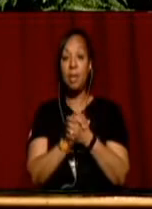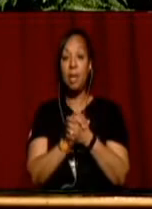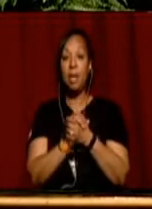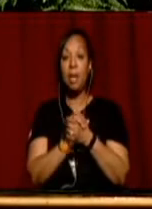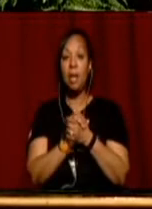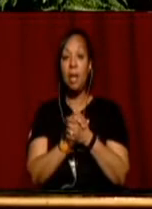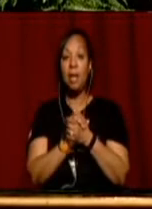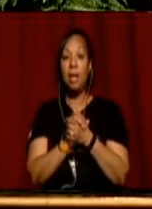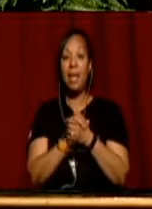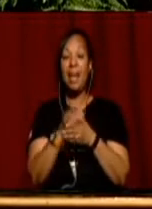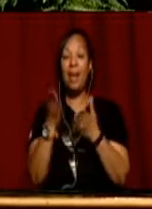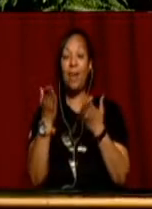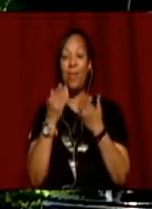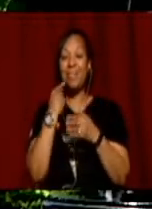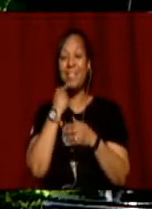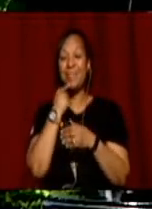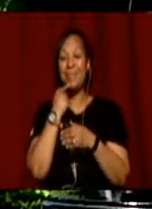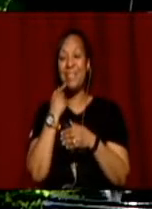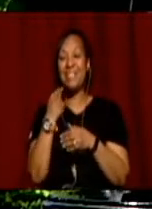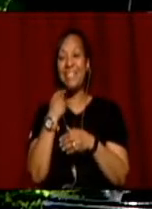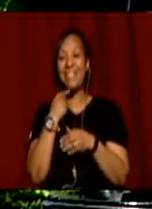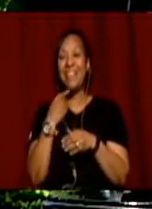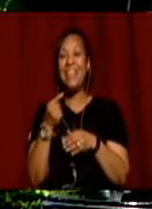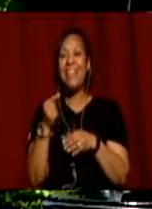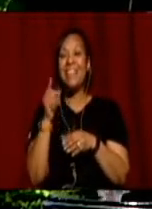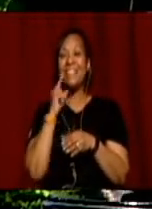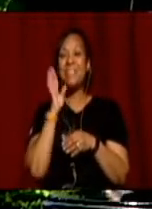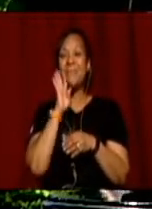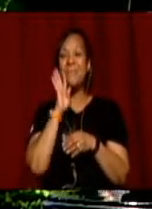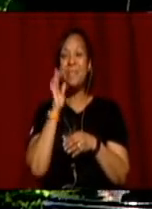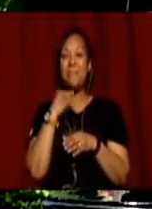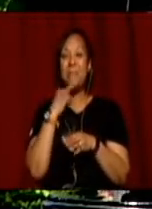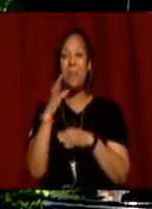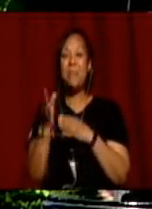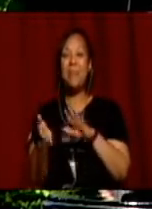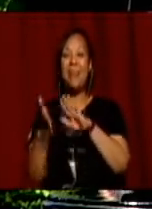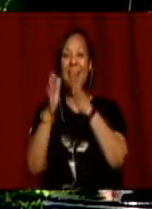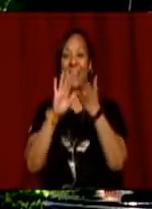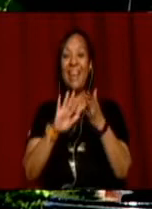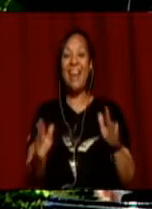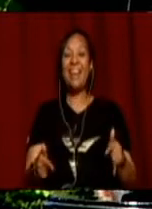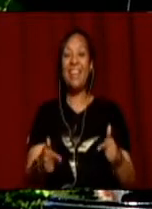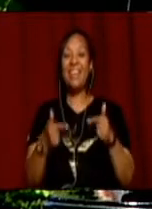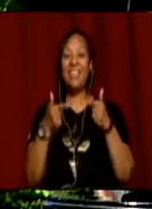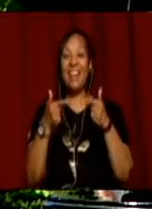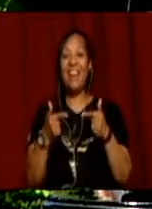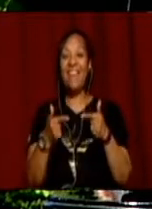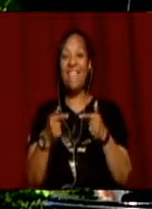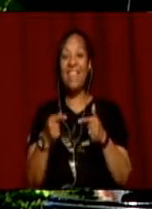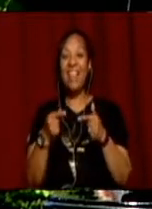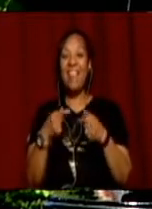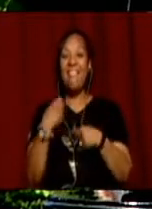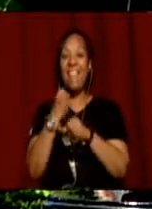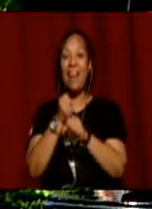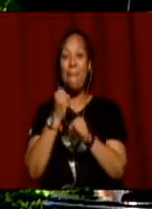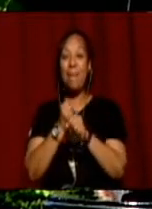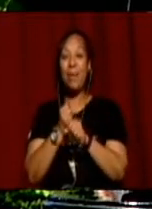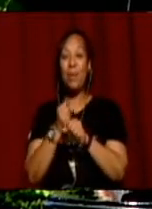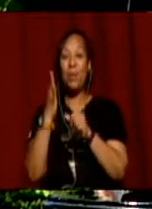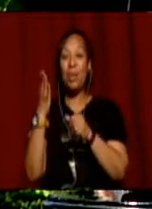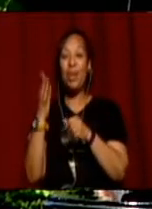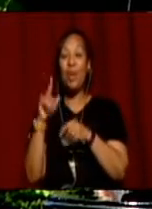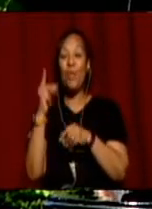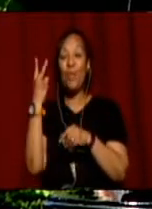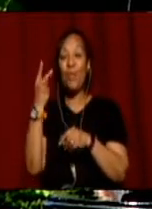somebody to mention me when I die. I, I hope I have lived such a life and I've made one or two